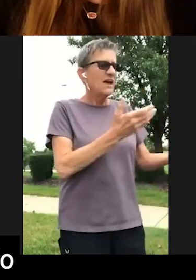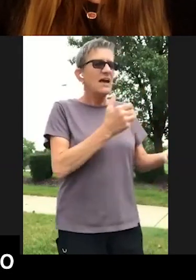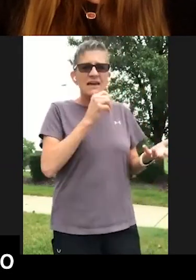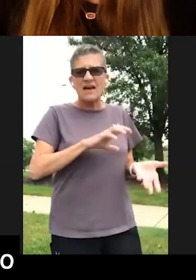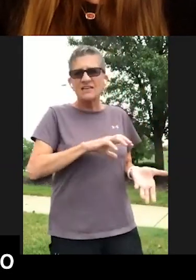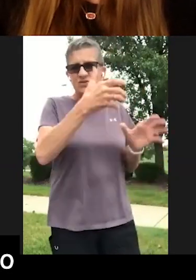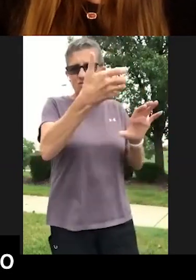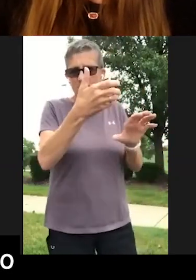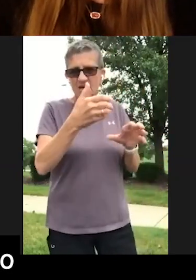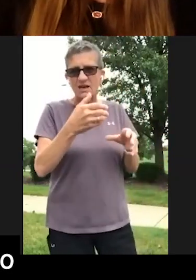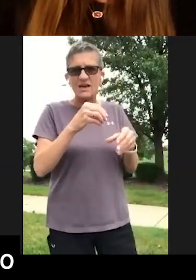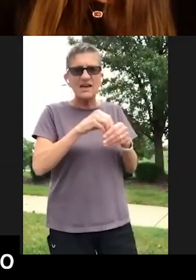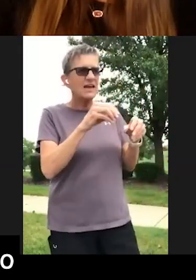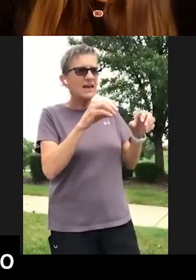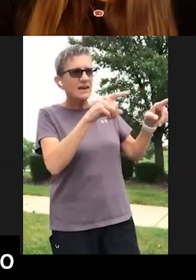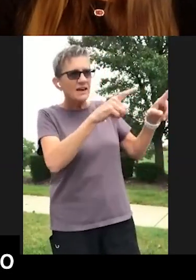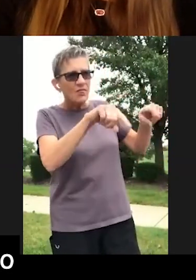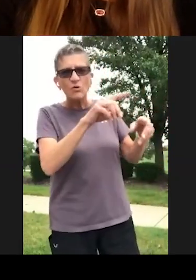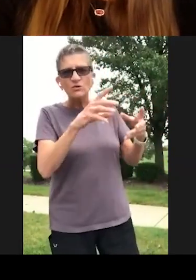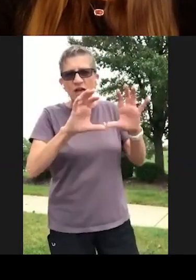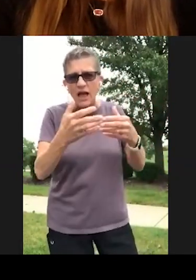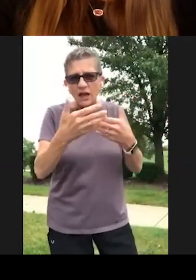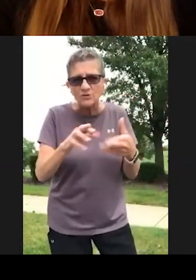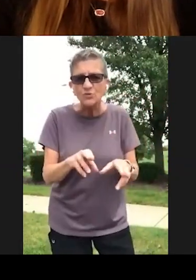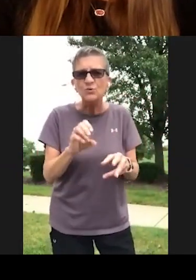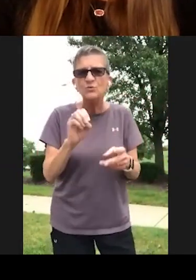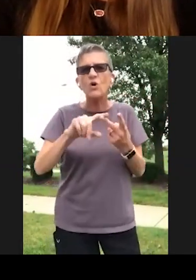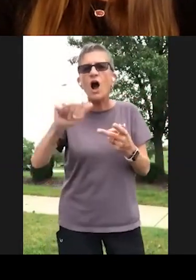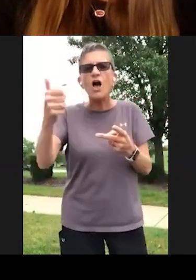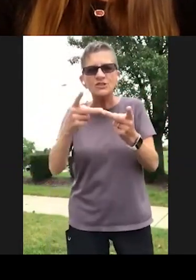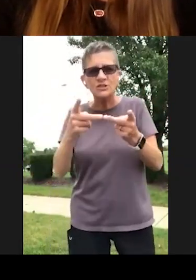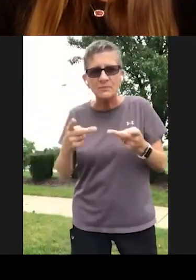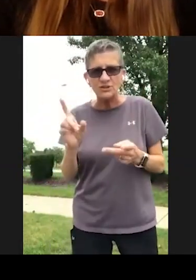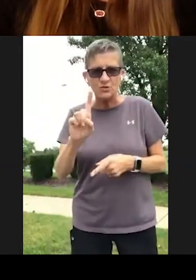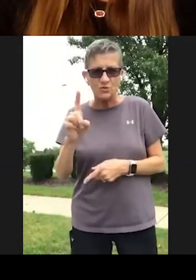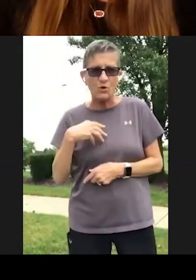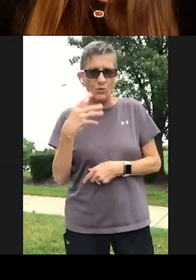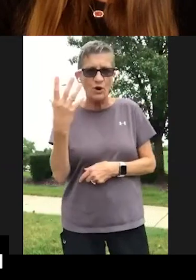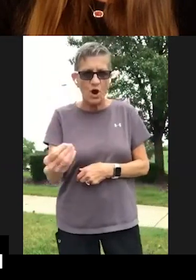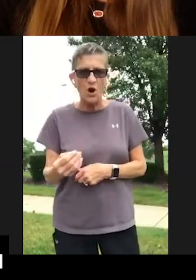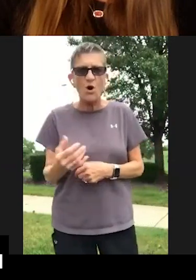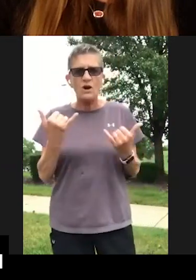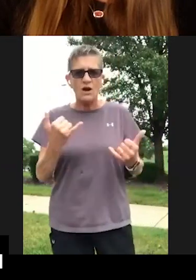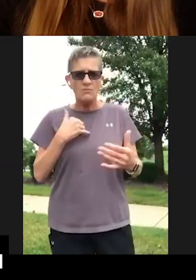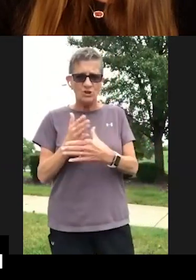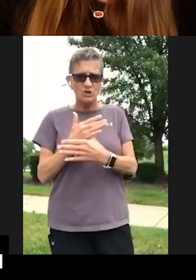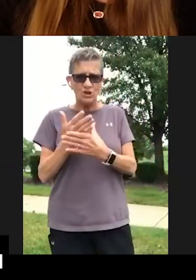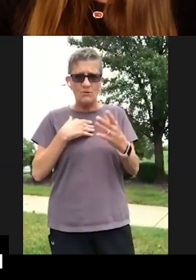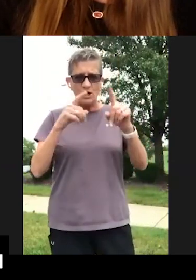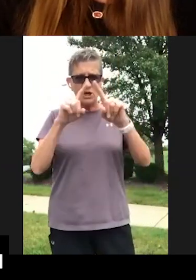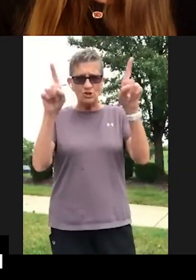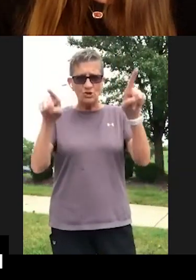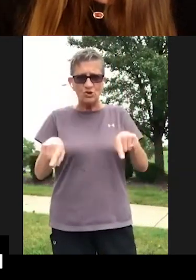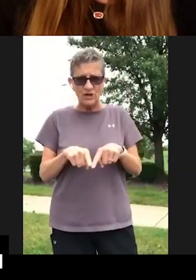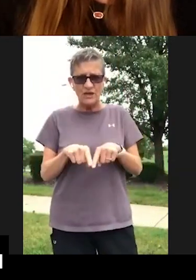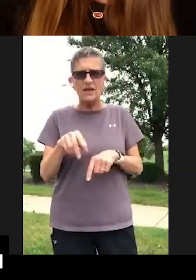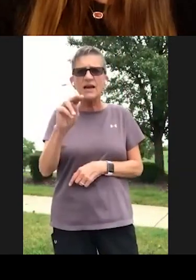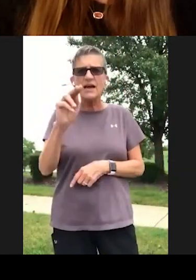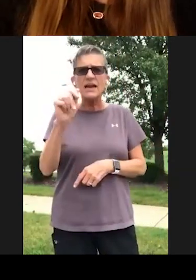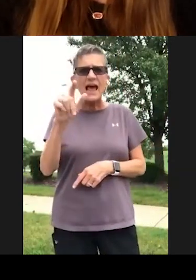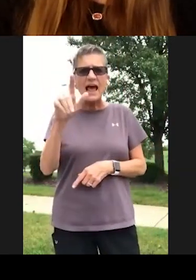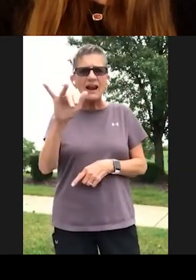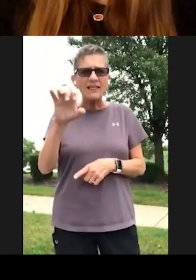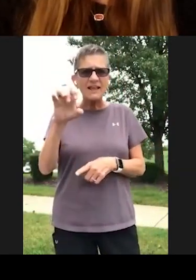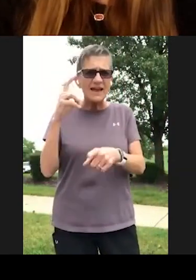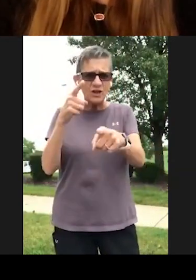and into other spaces as we go? And I'm going to share my screen again. And I think Natalie, you are going to start us off